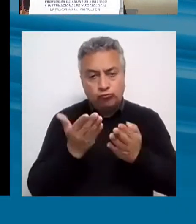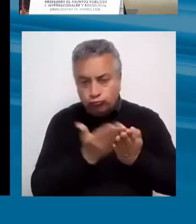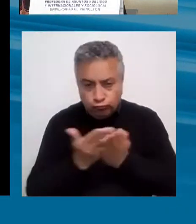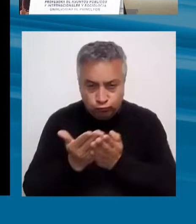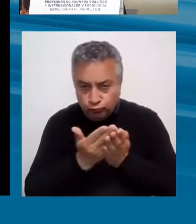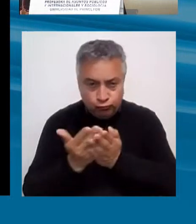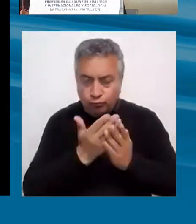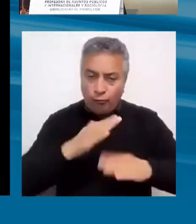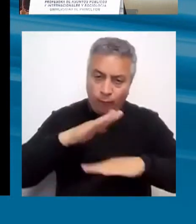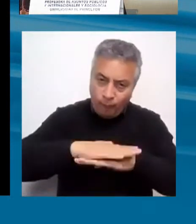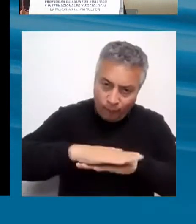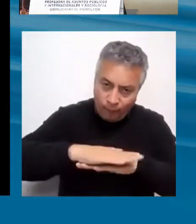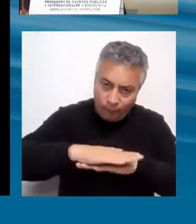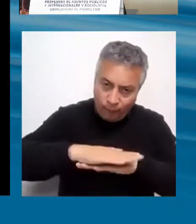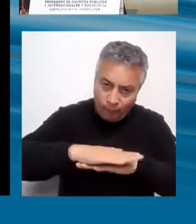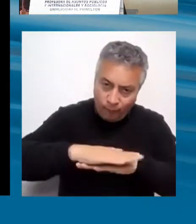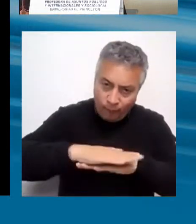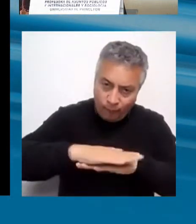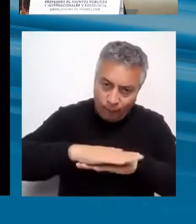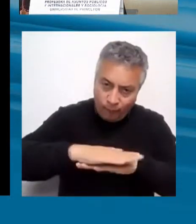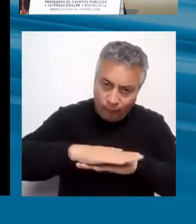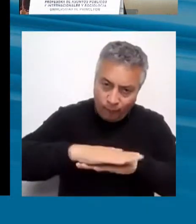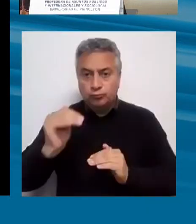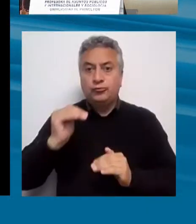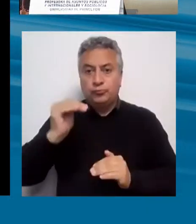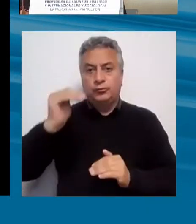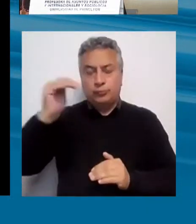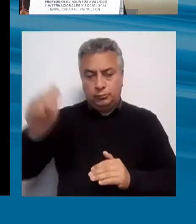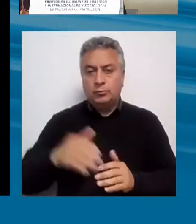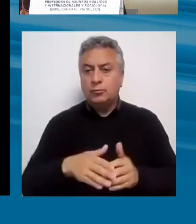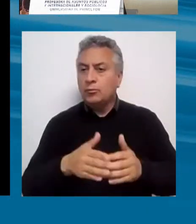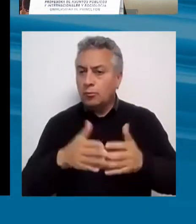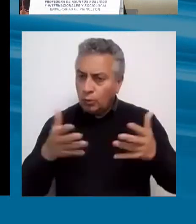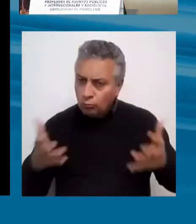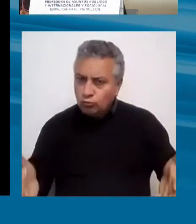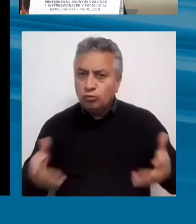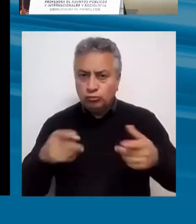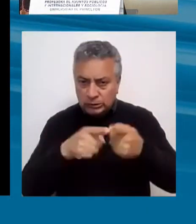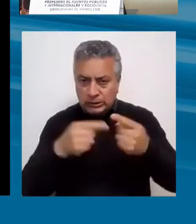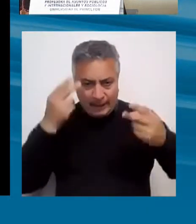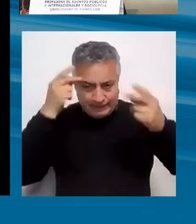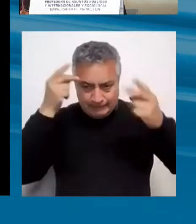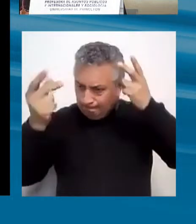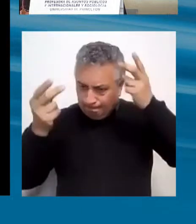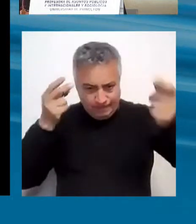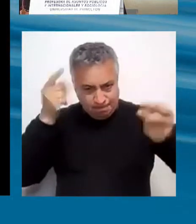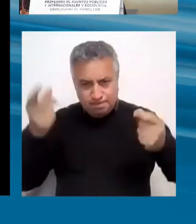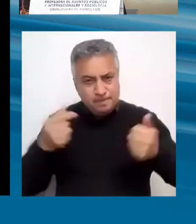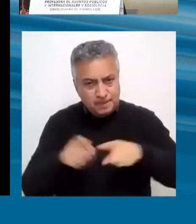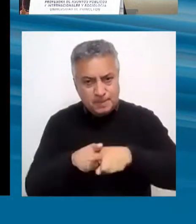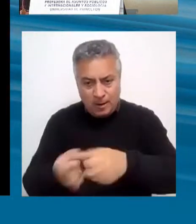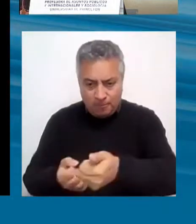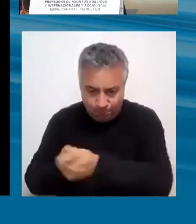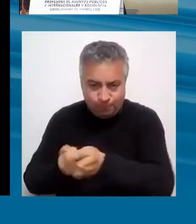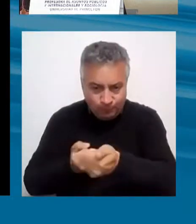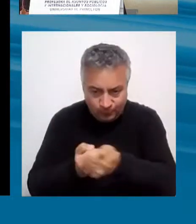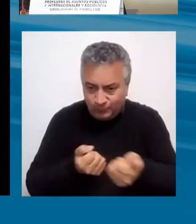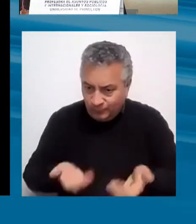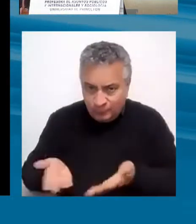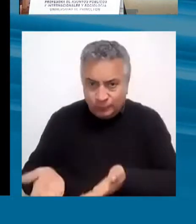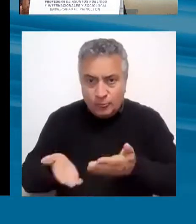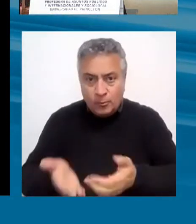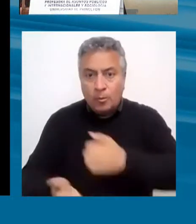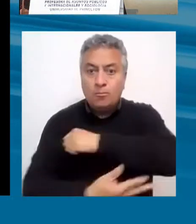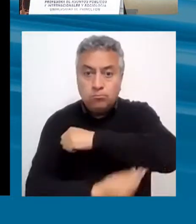different education support for marginalized and vulnerable peoples. Many of these initiatives have been tested in